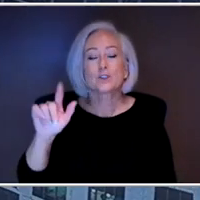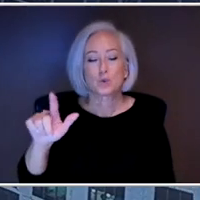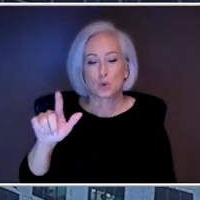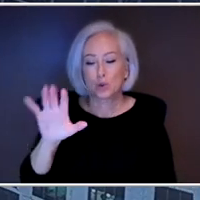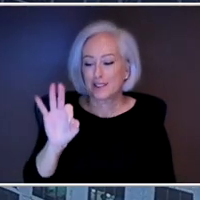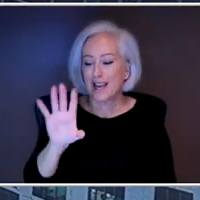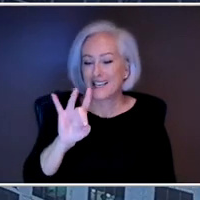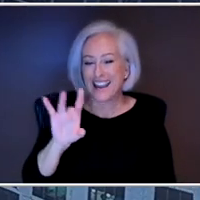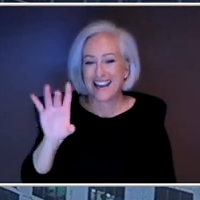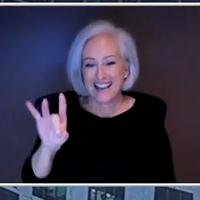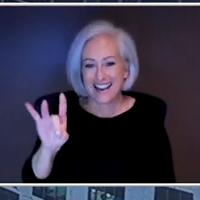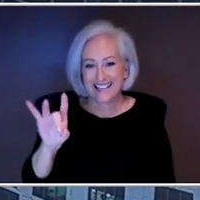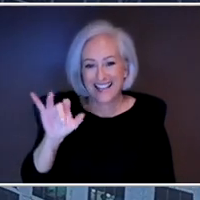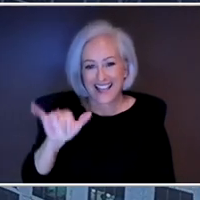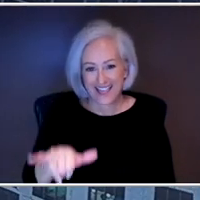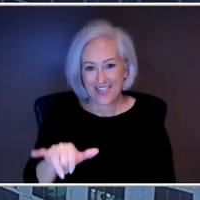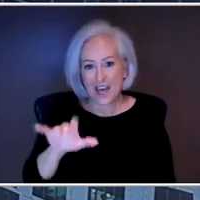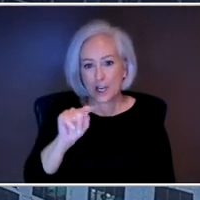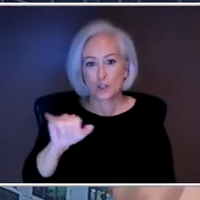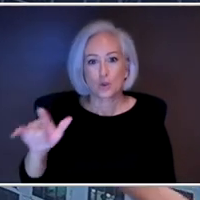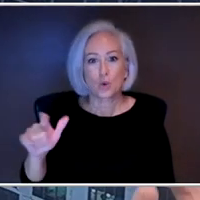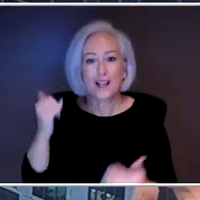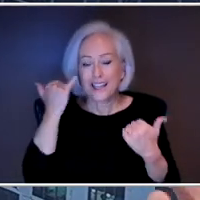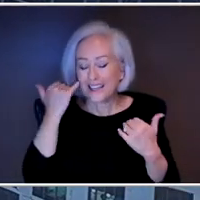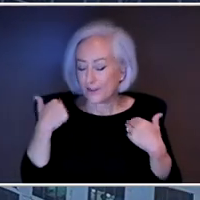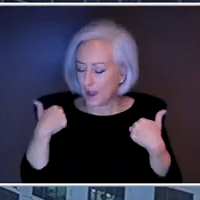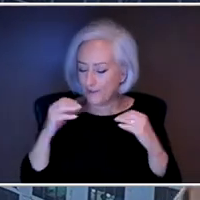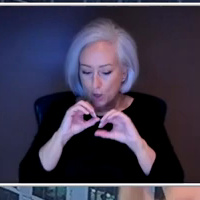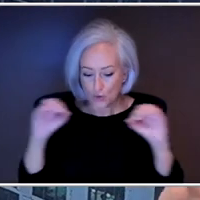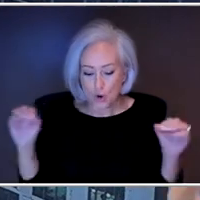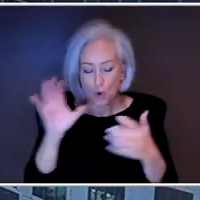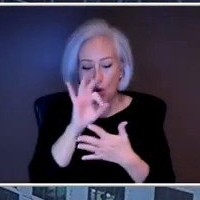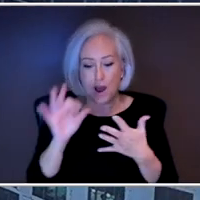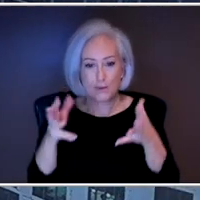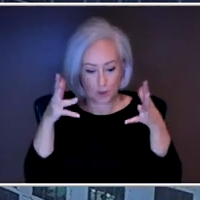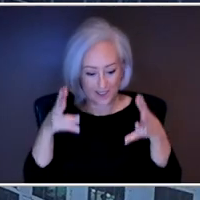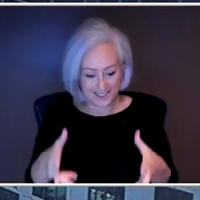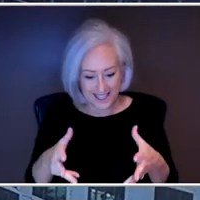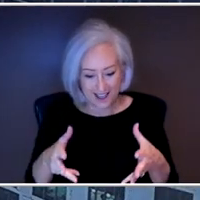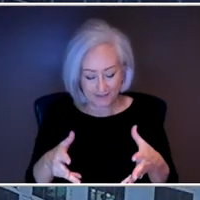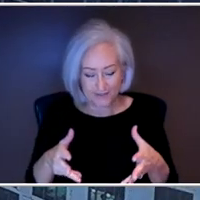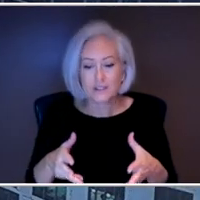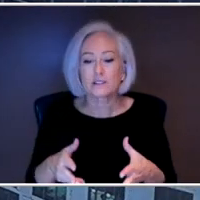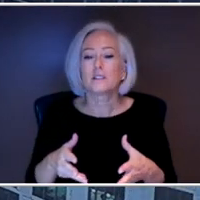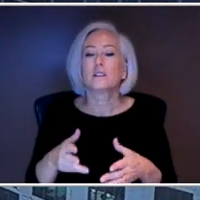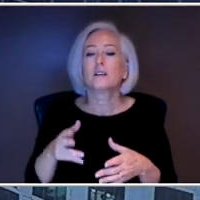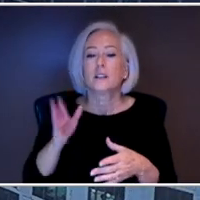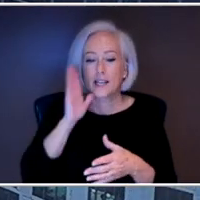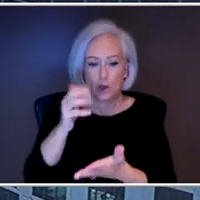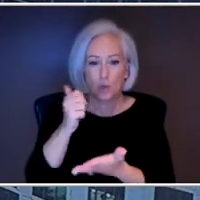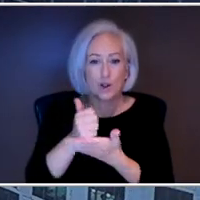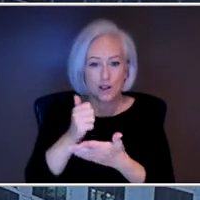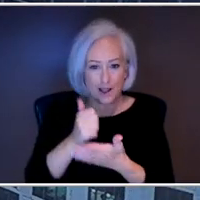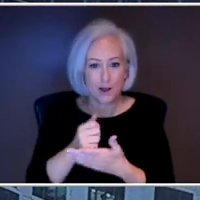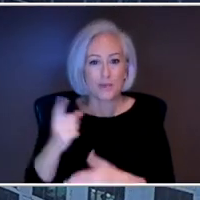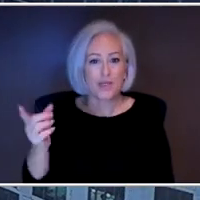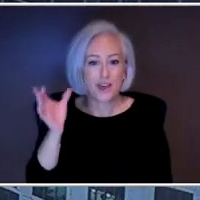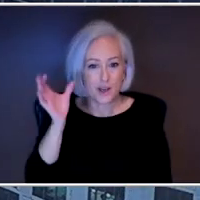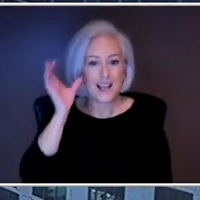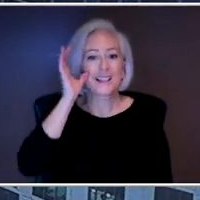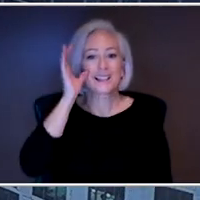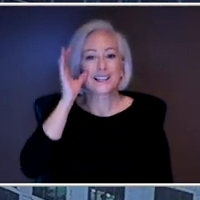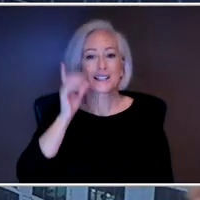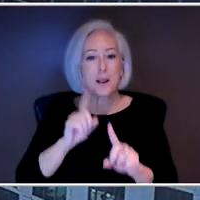you've got nothing else to turn to, it's going to be very helpful. And we do put it in all of our wrap-ups for all of our patients just so they know they have a listening ear. But as far as actively